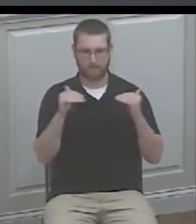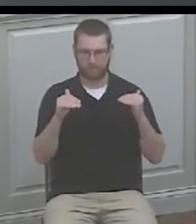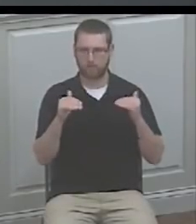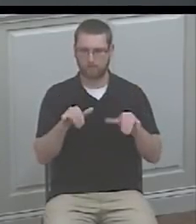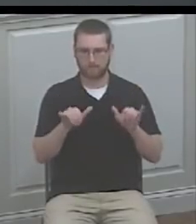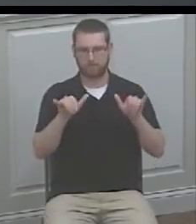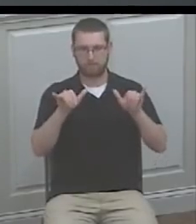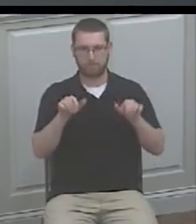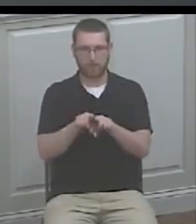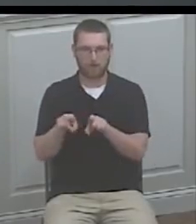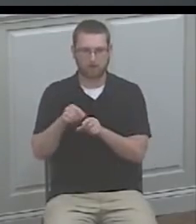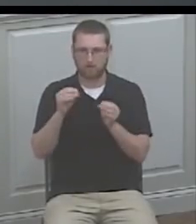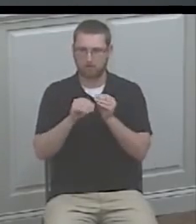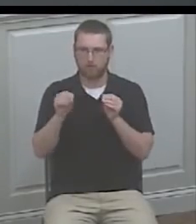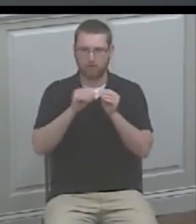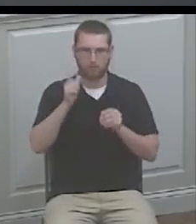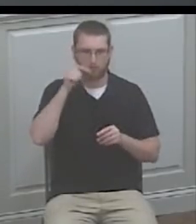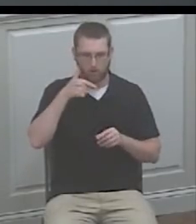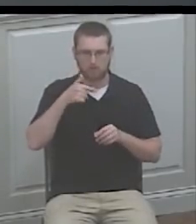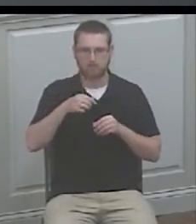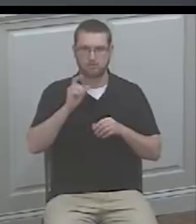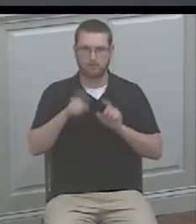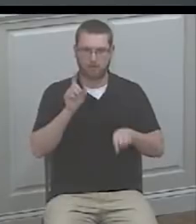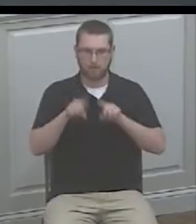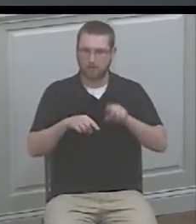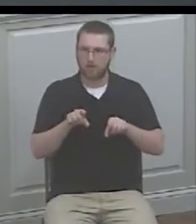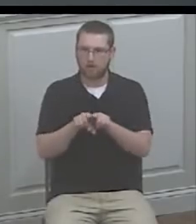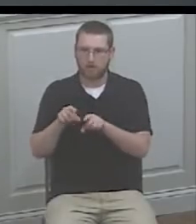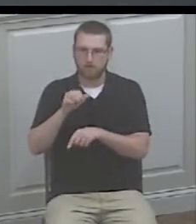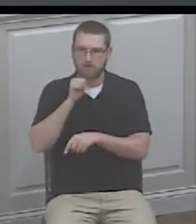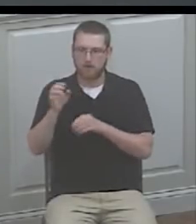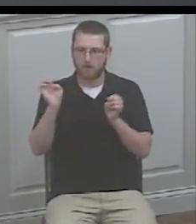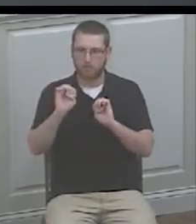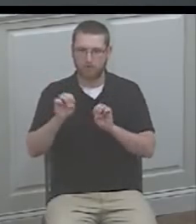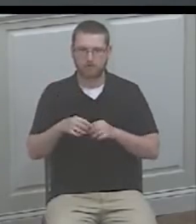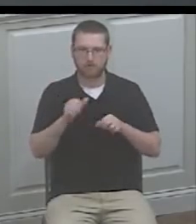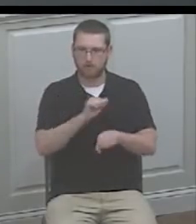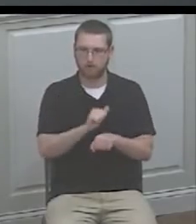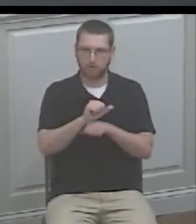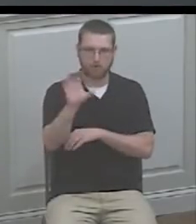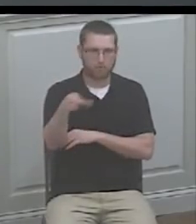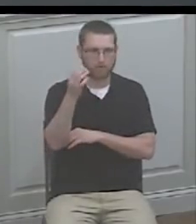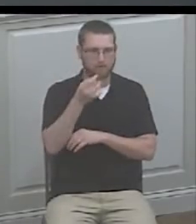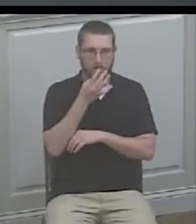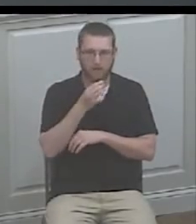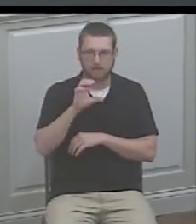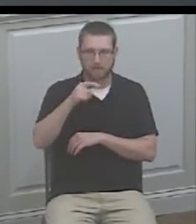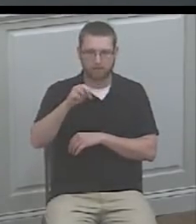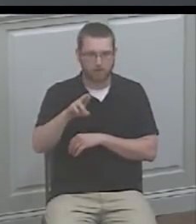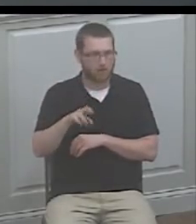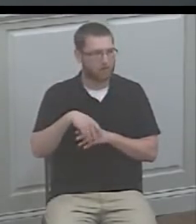increased in volume of responses that we make, as well as maintaining the non-emergency work we do, such as Christmas lights and hydrants and CPR